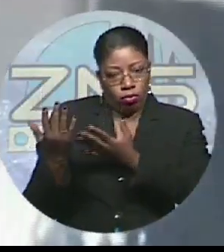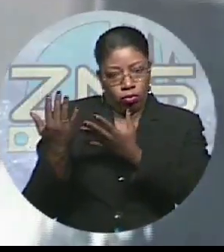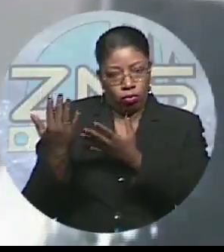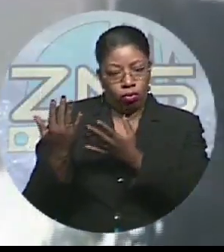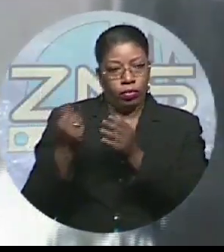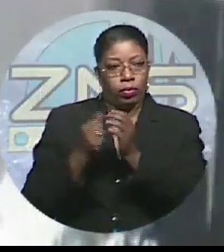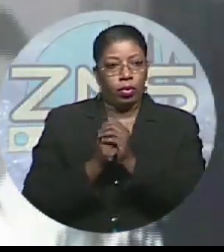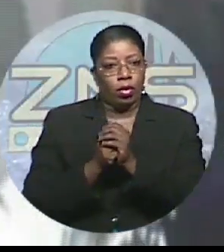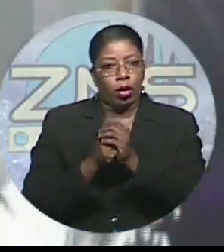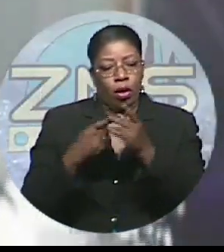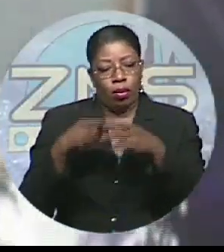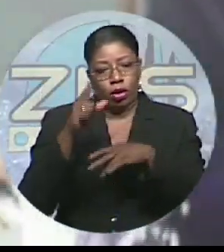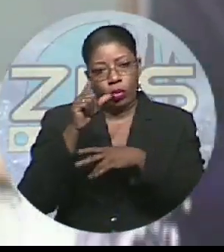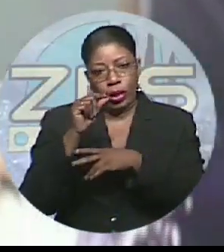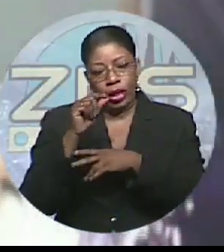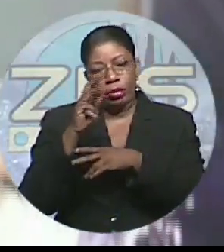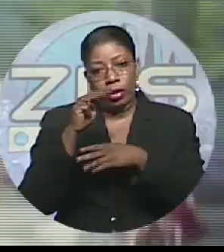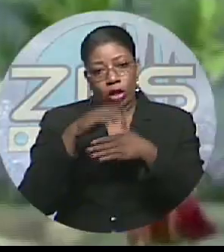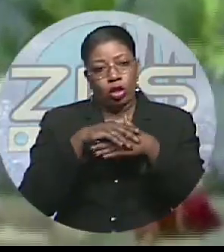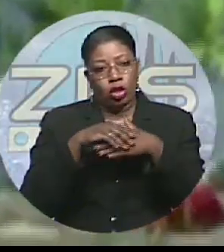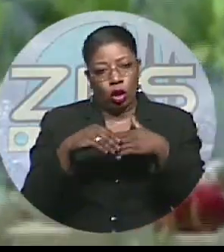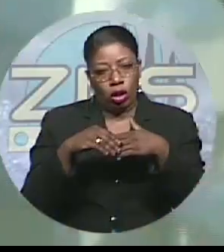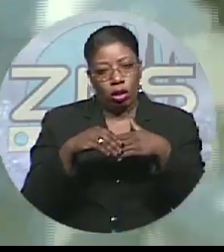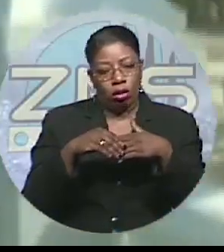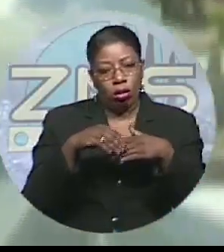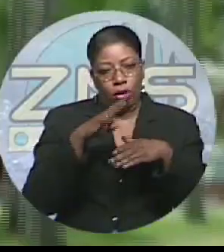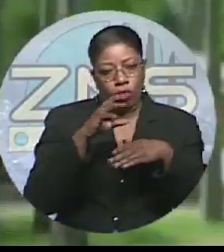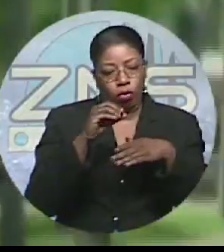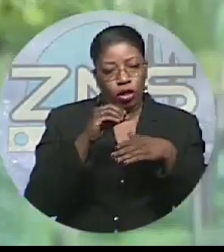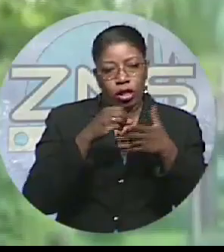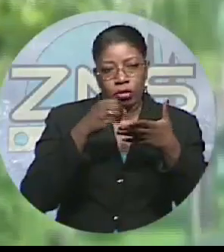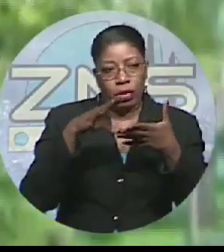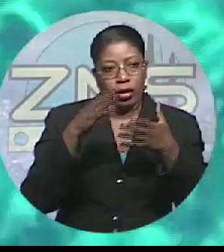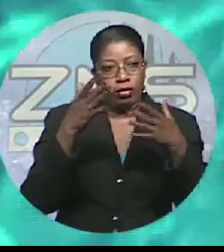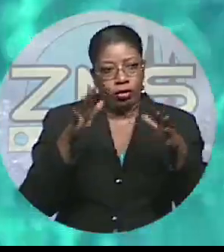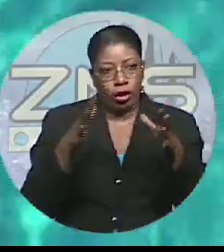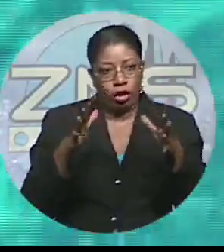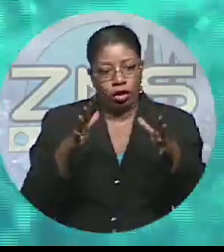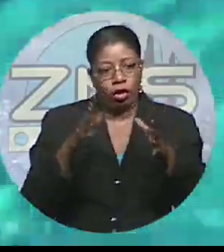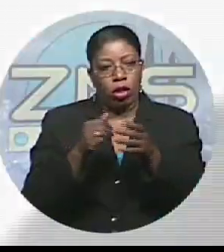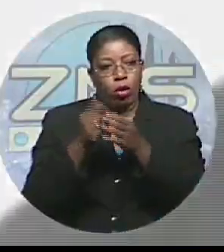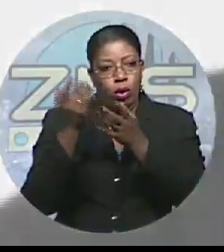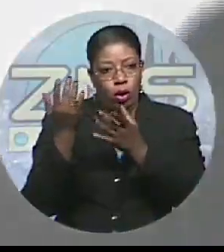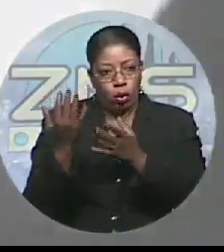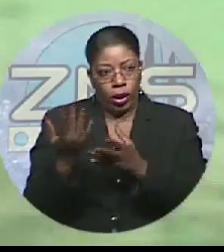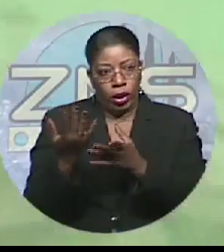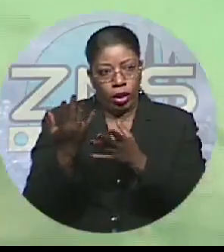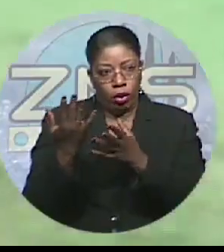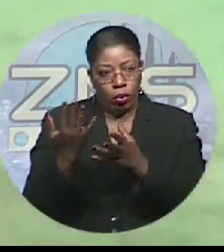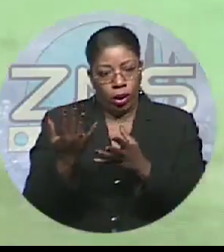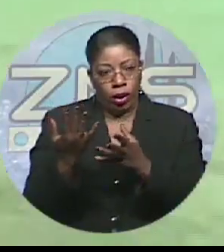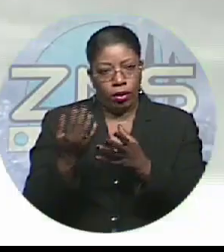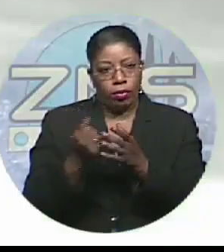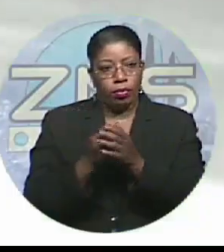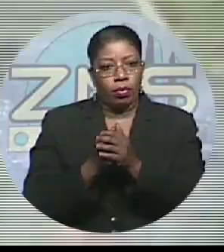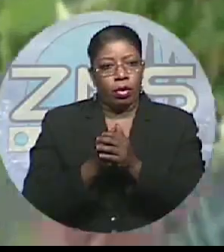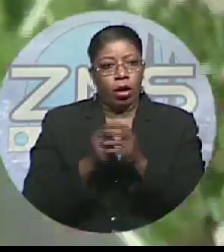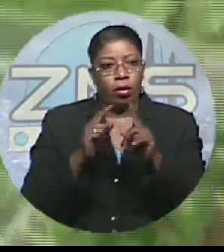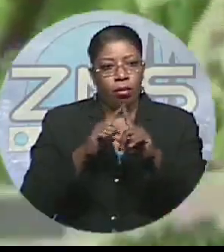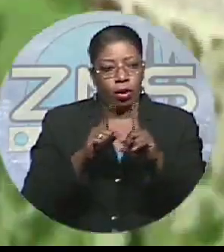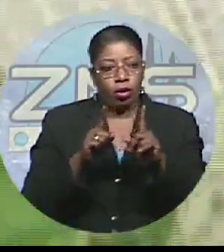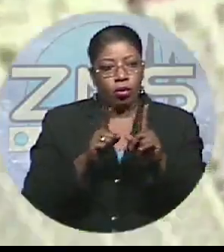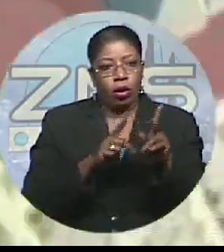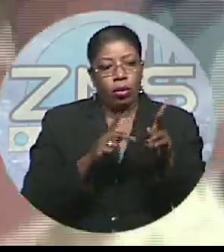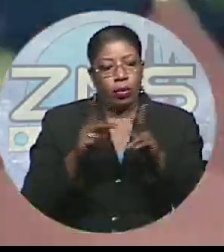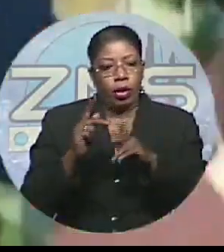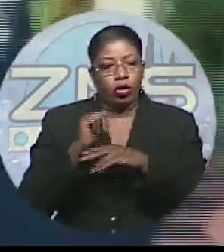$20 million, up to $14 million was spent so far, and we were holding and waiting. But we are prepared